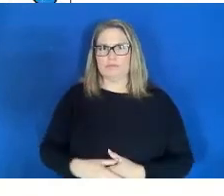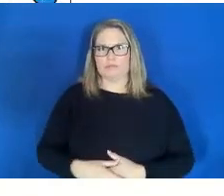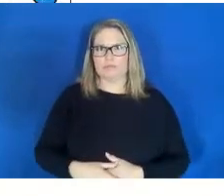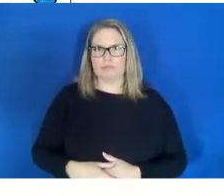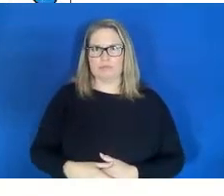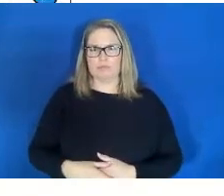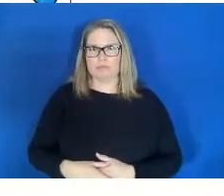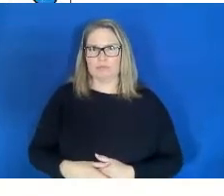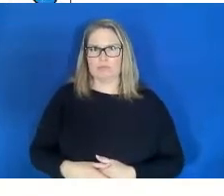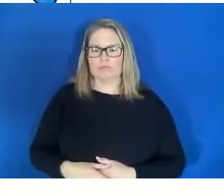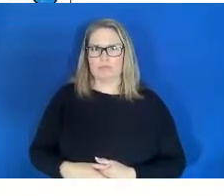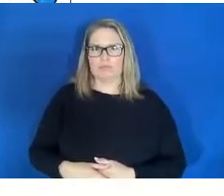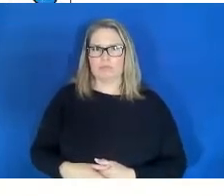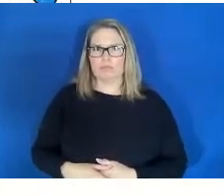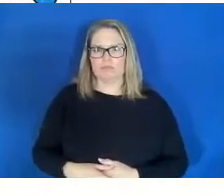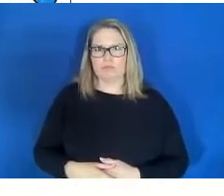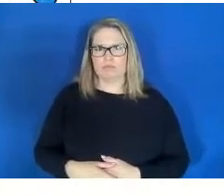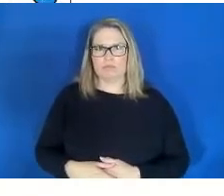temperatures varied between the 3 months